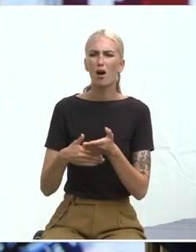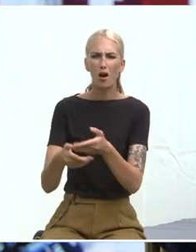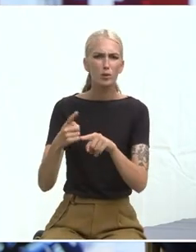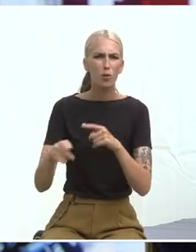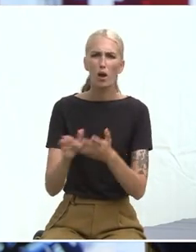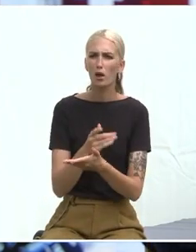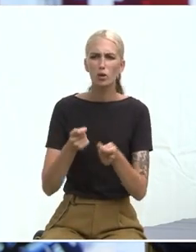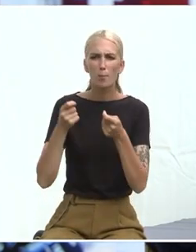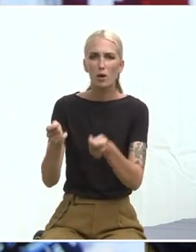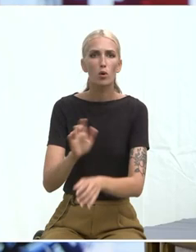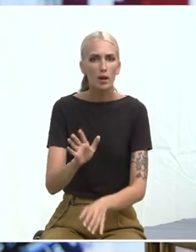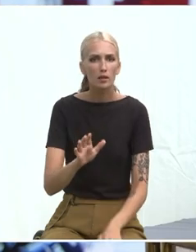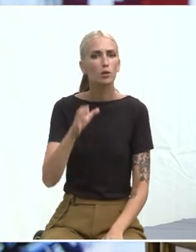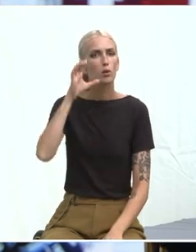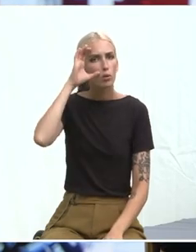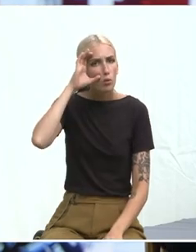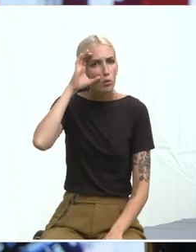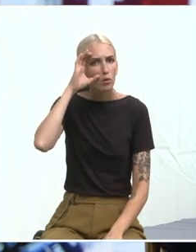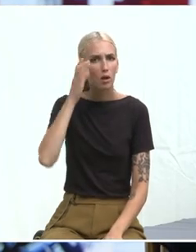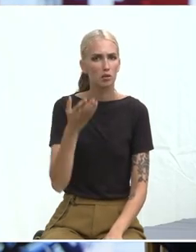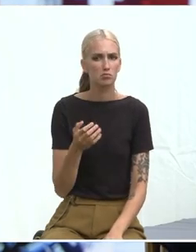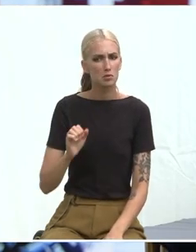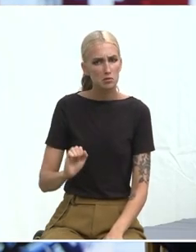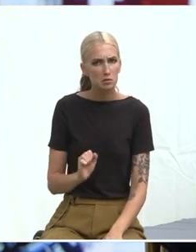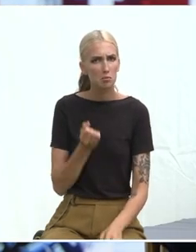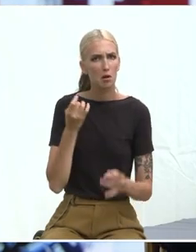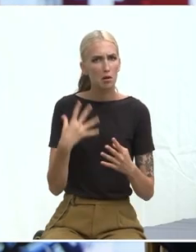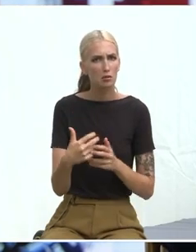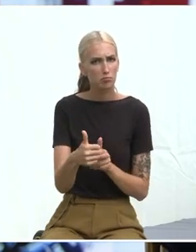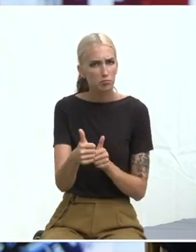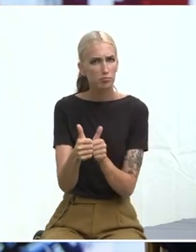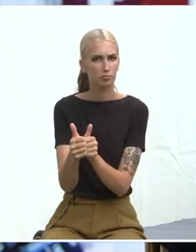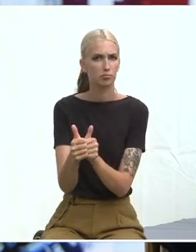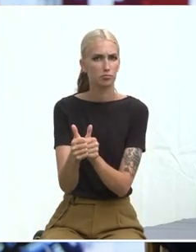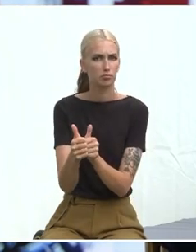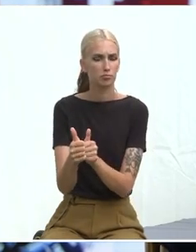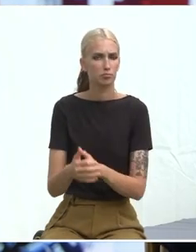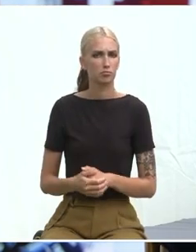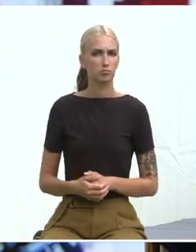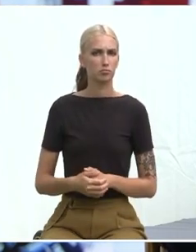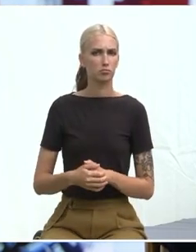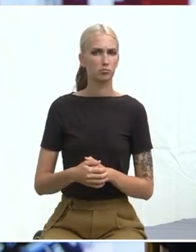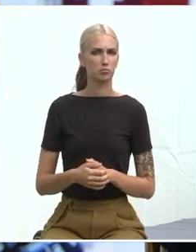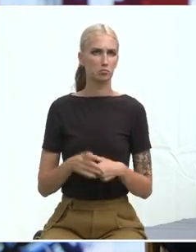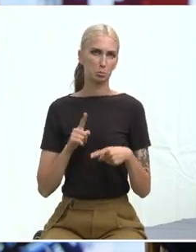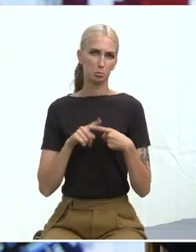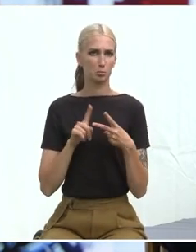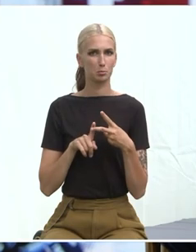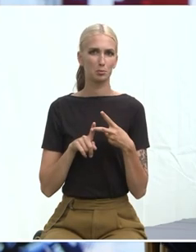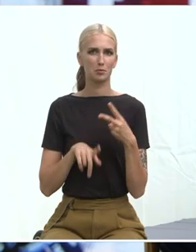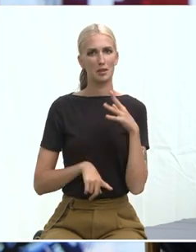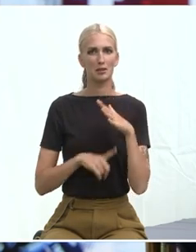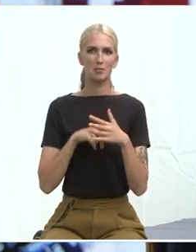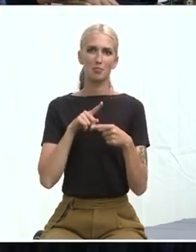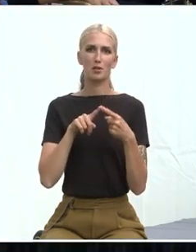solutions, just listen, be a friend to them. That's my top two